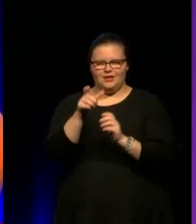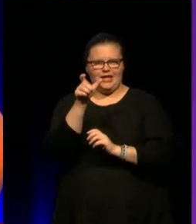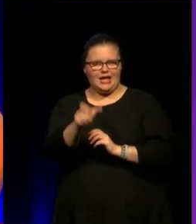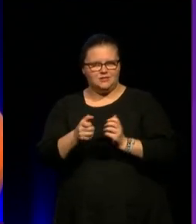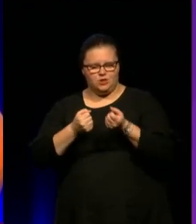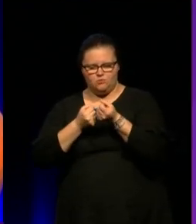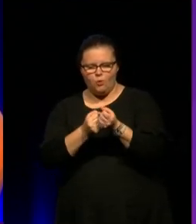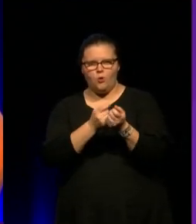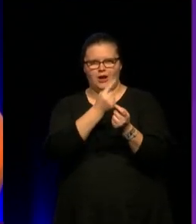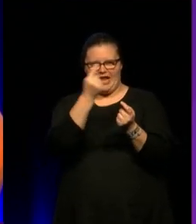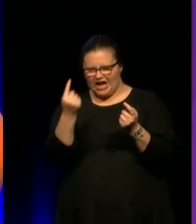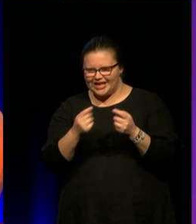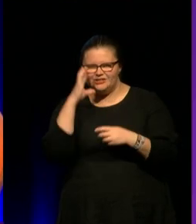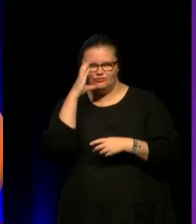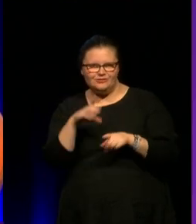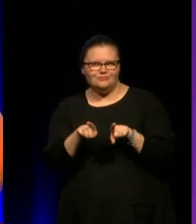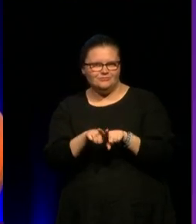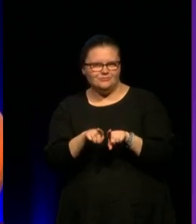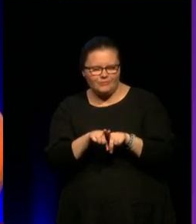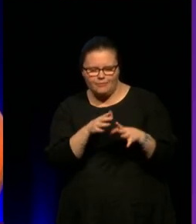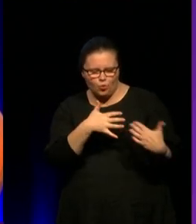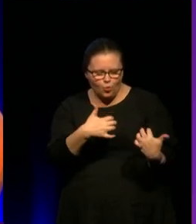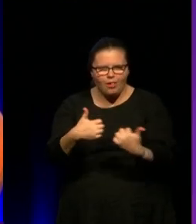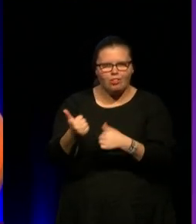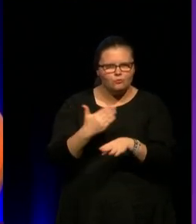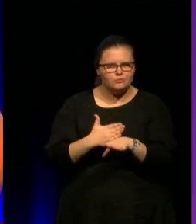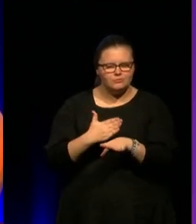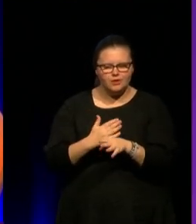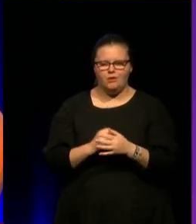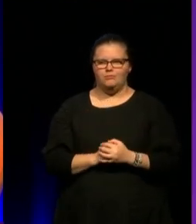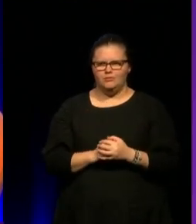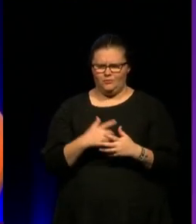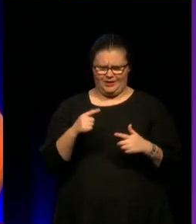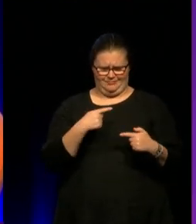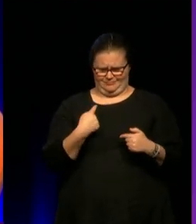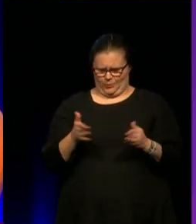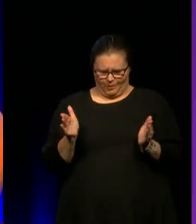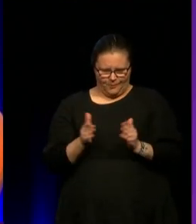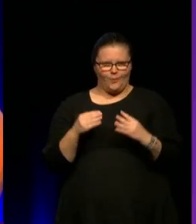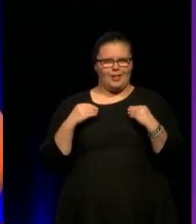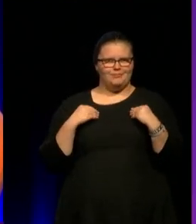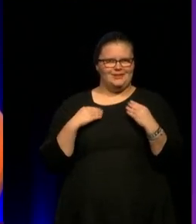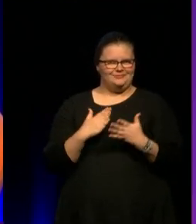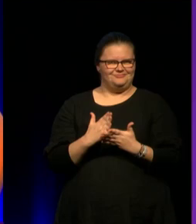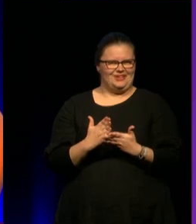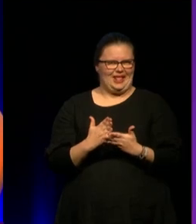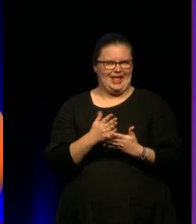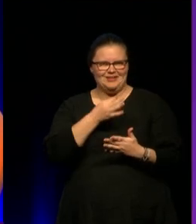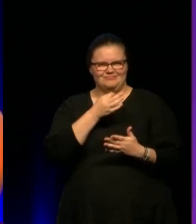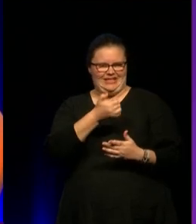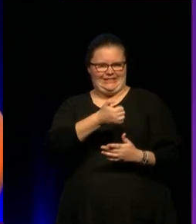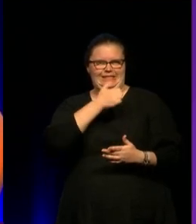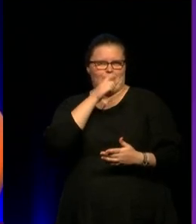of those countries to make sure you've done that well. So we are still a pretty small company. You know, we're several hundred people, about 600